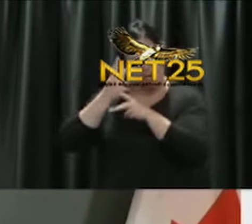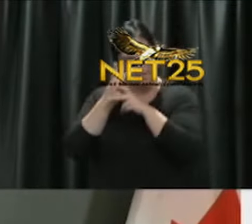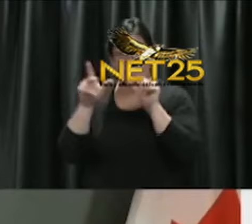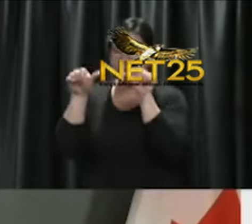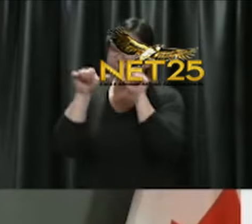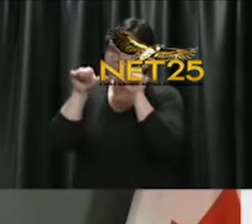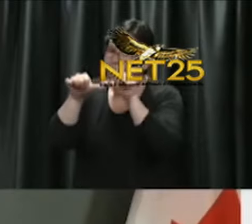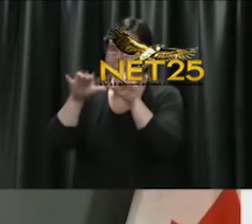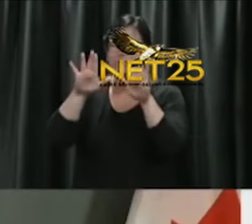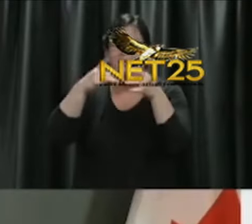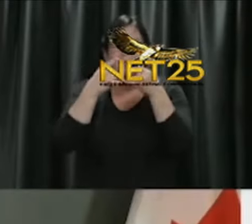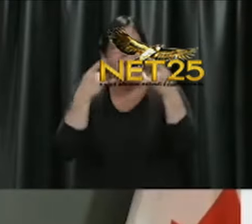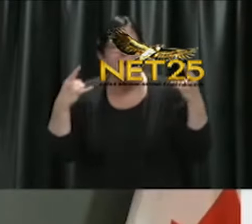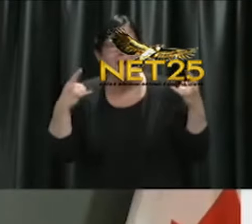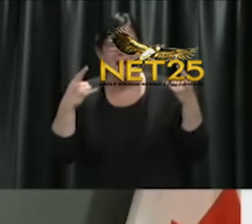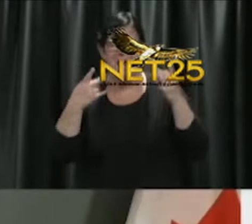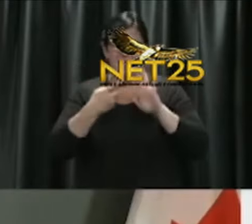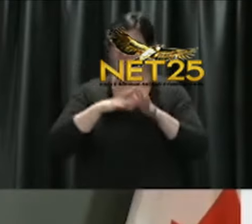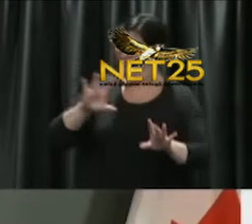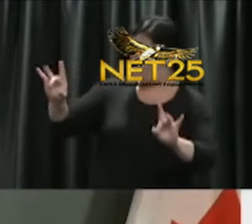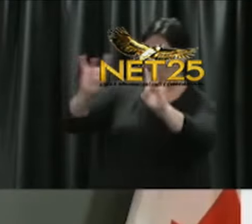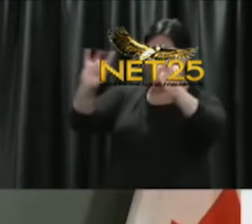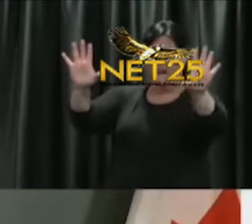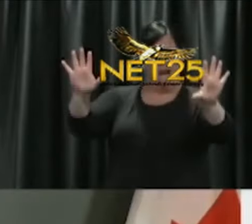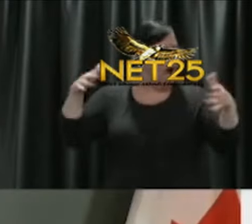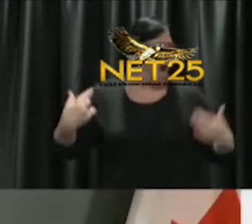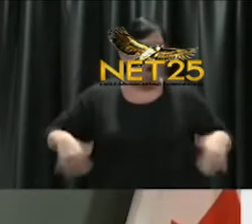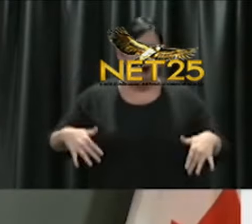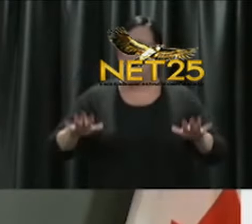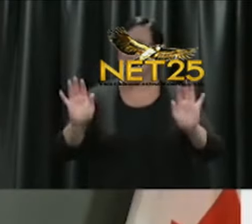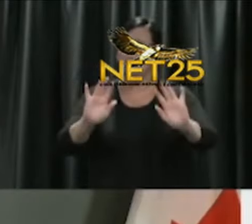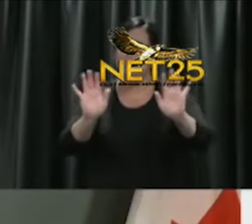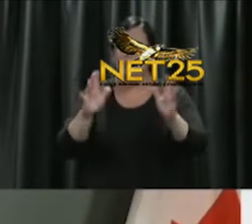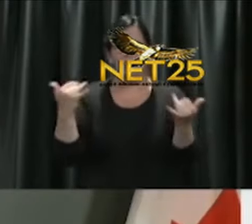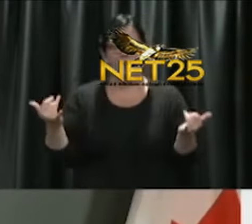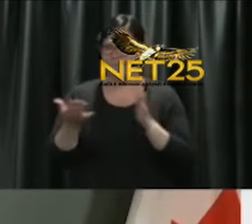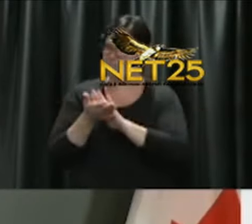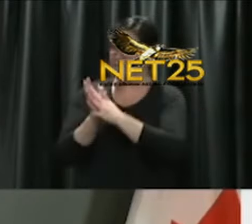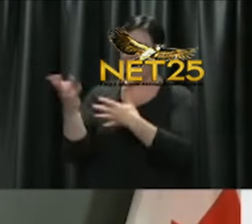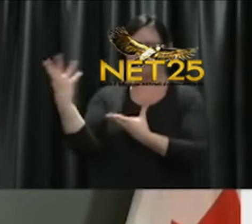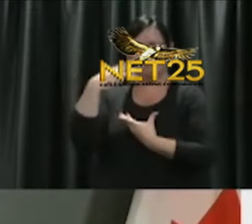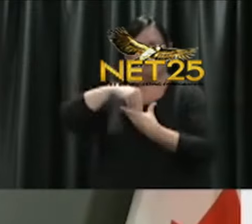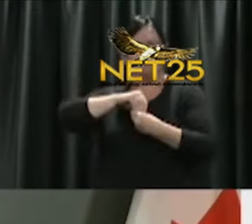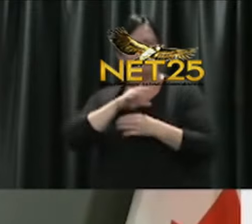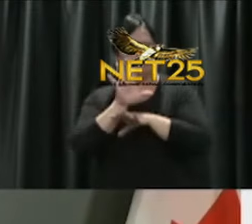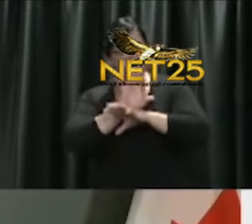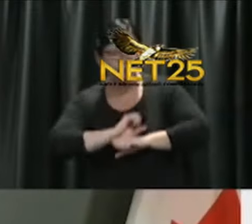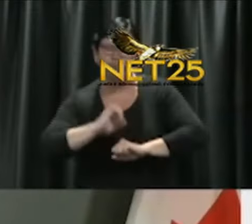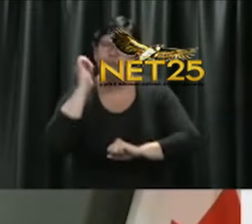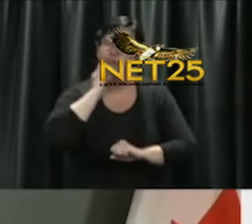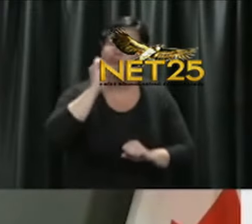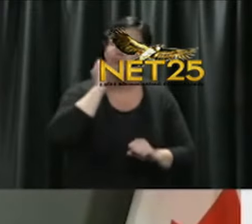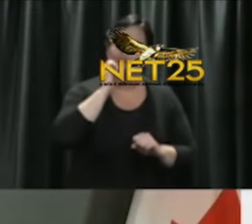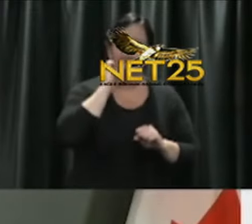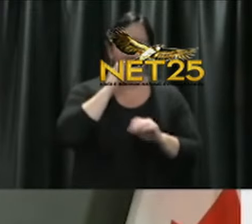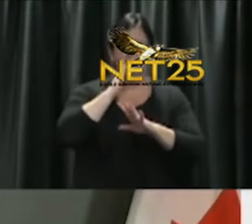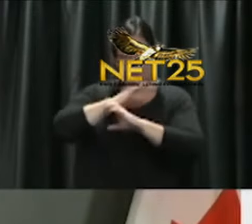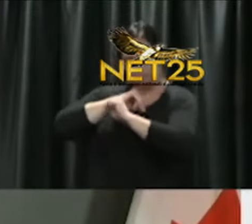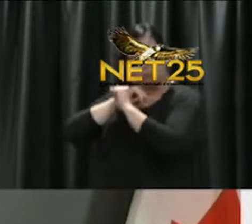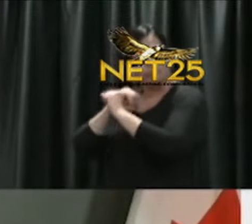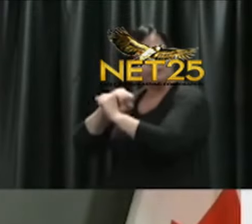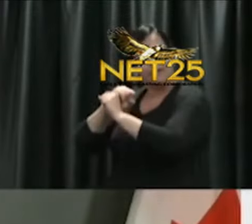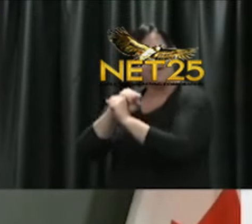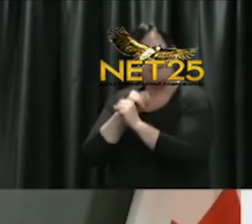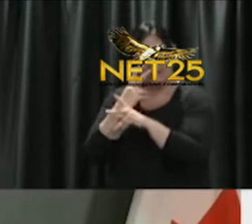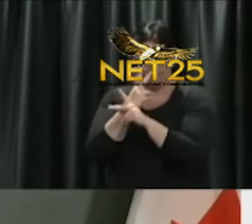major inconvenience. I think most of us are accustomed to masks now and understand how they keep us healthy. They help protect the